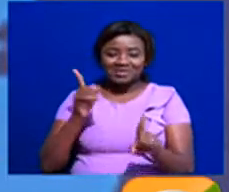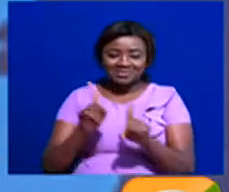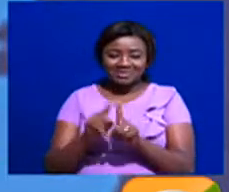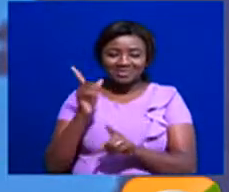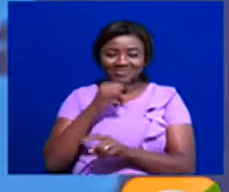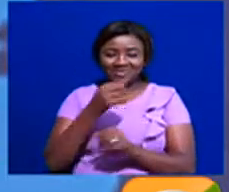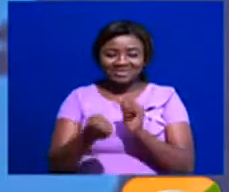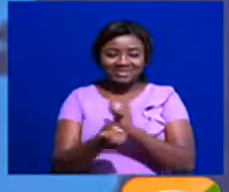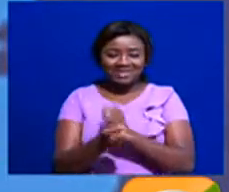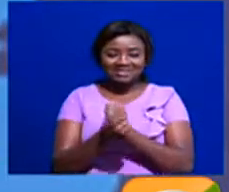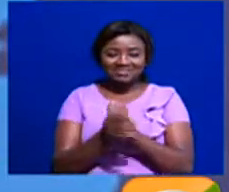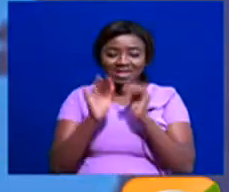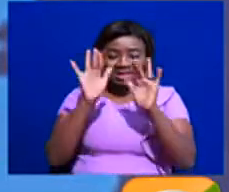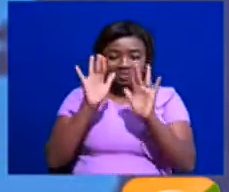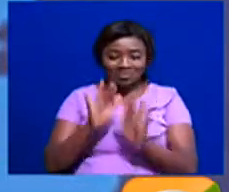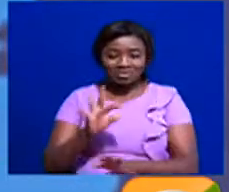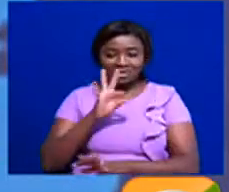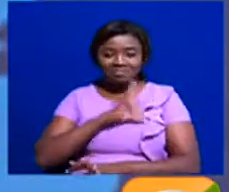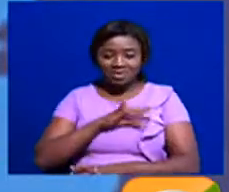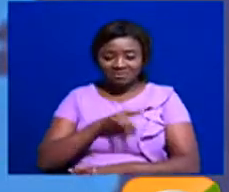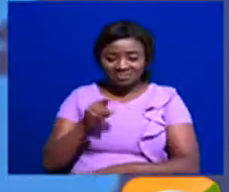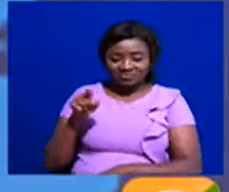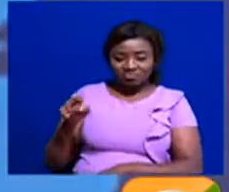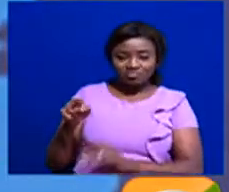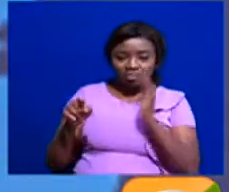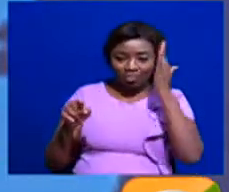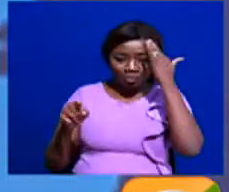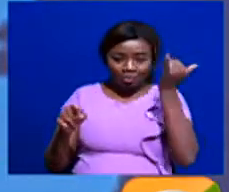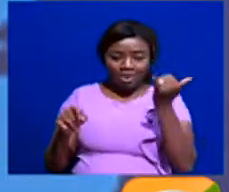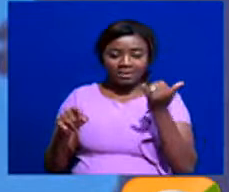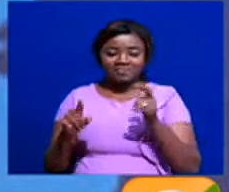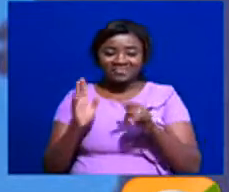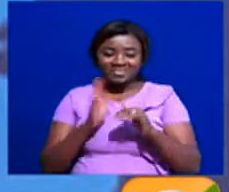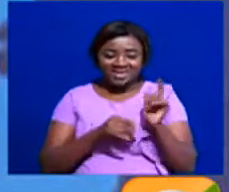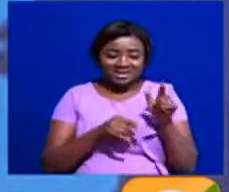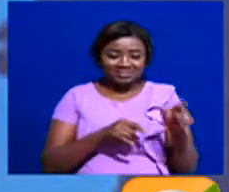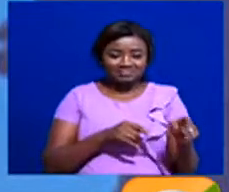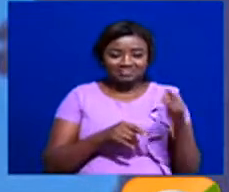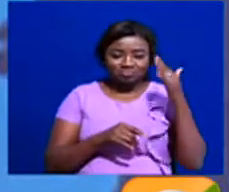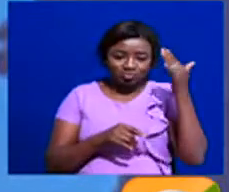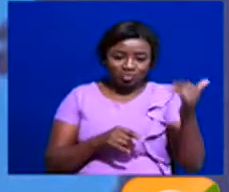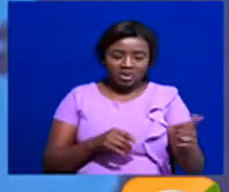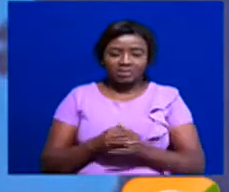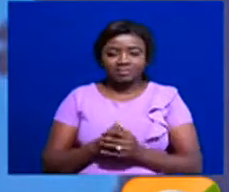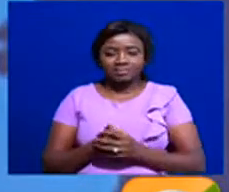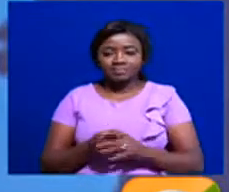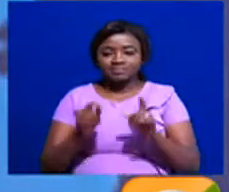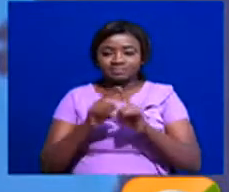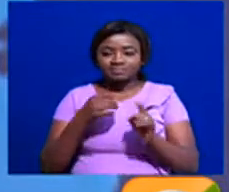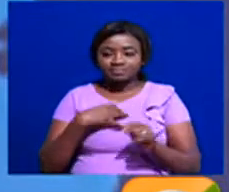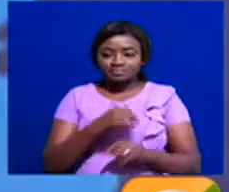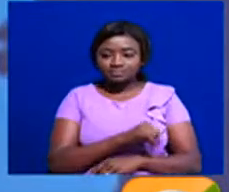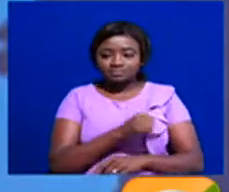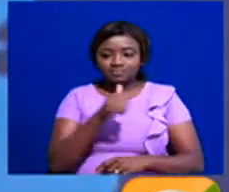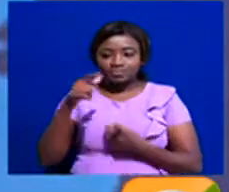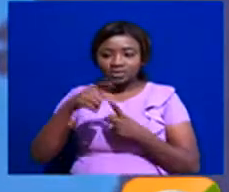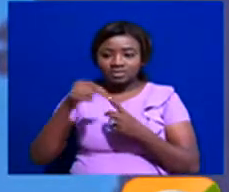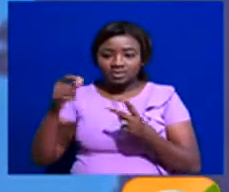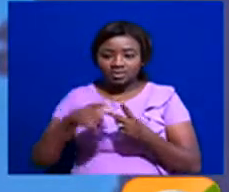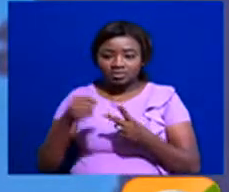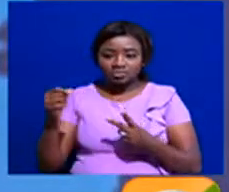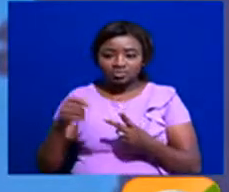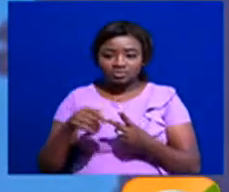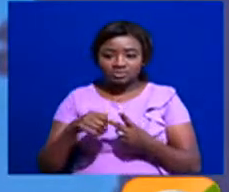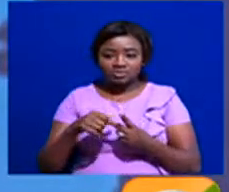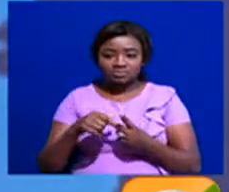benefits of Nyota beans as opposed to the growing of tobacco. But we also have other options within the county that we are looking